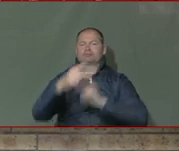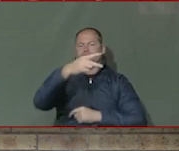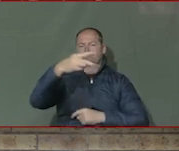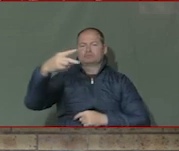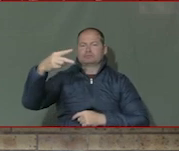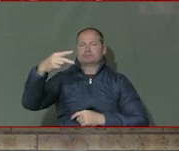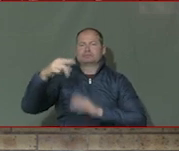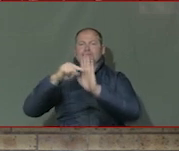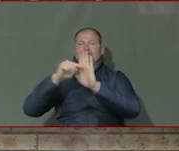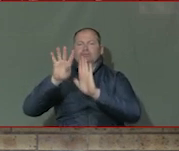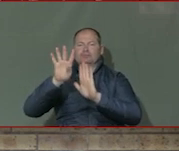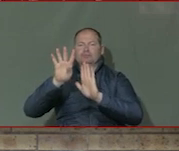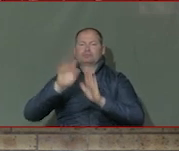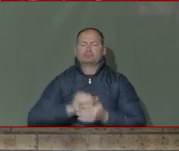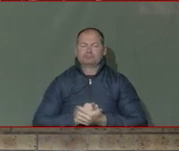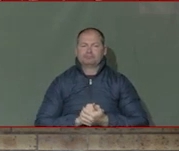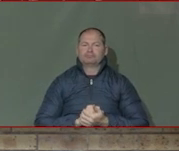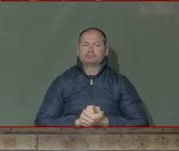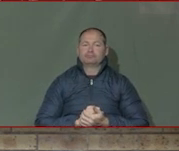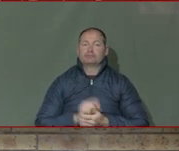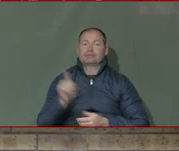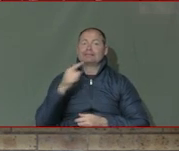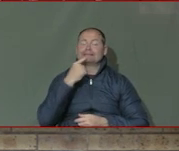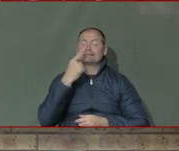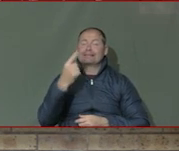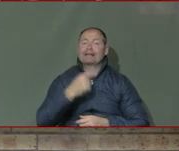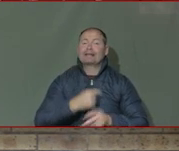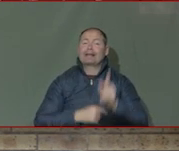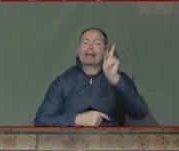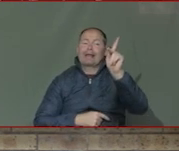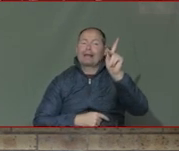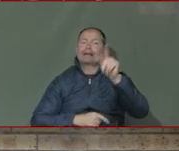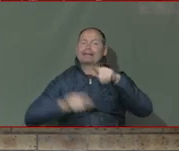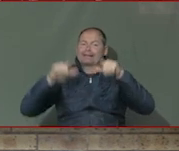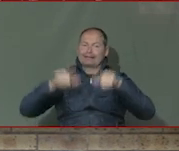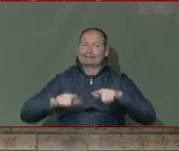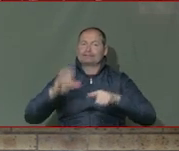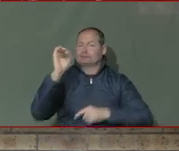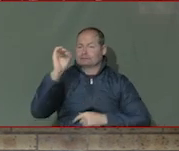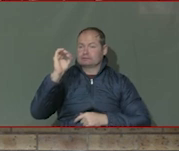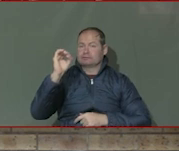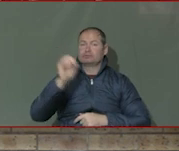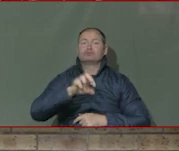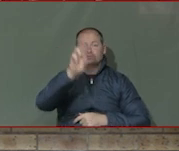tell me that k is less than 0. So it is correct.